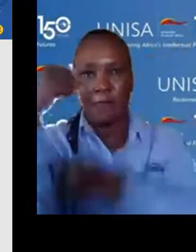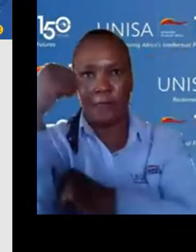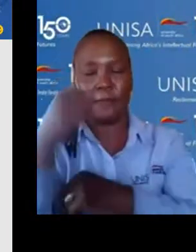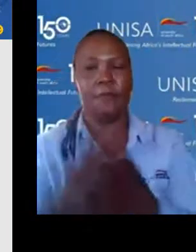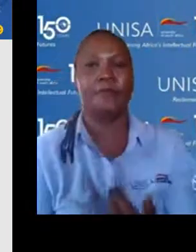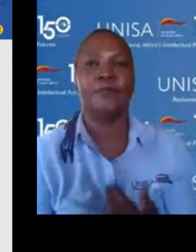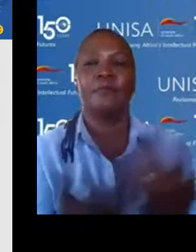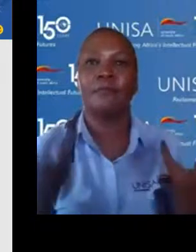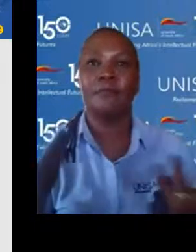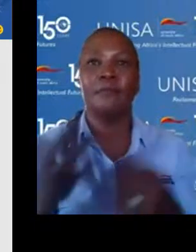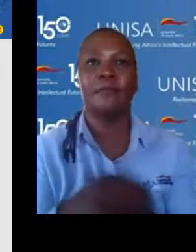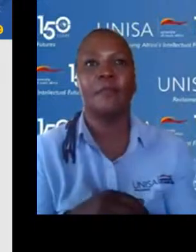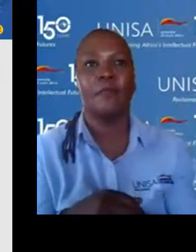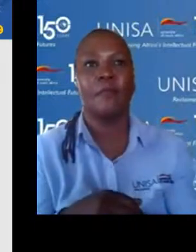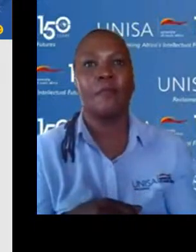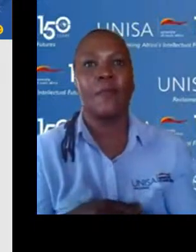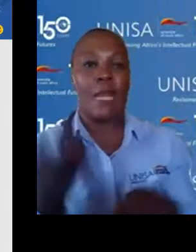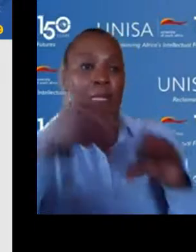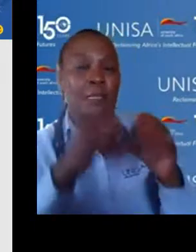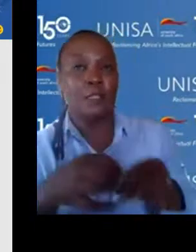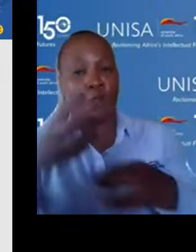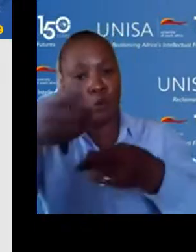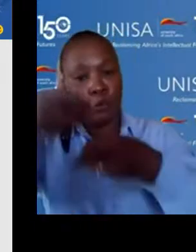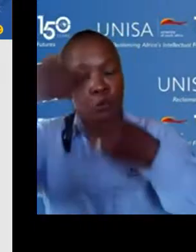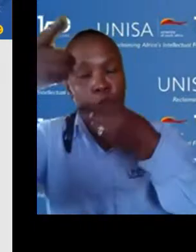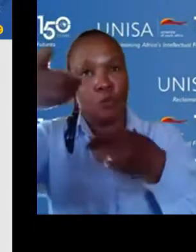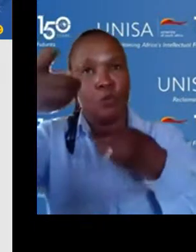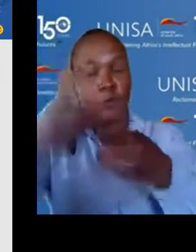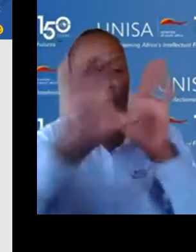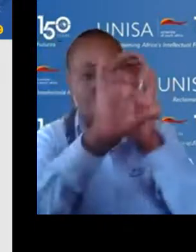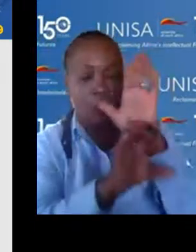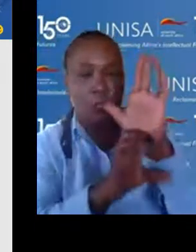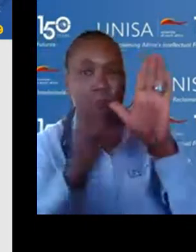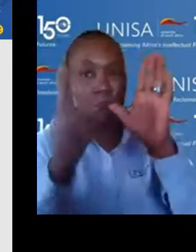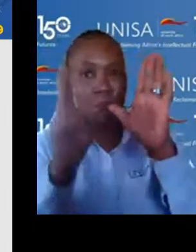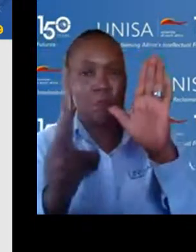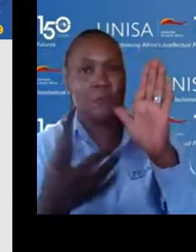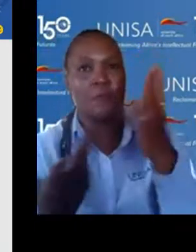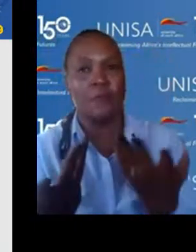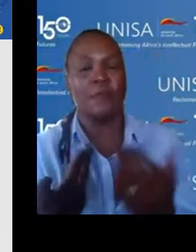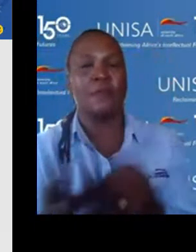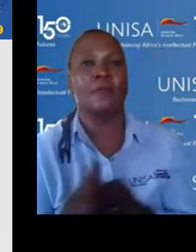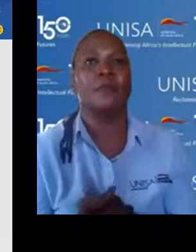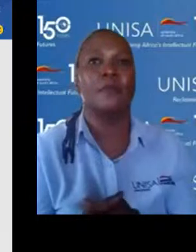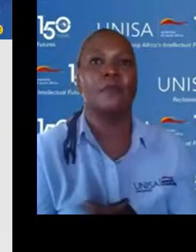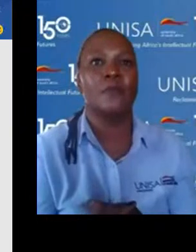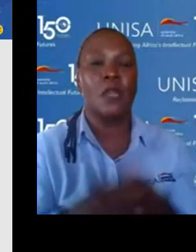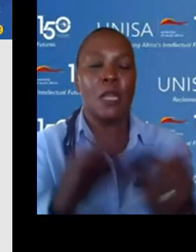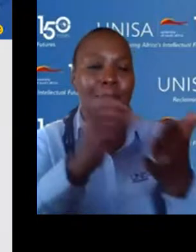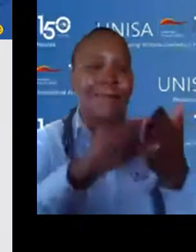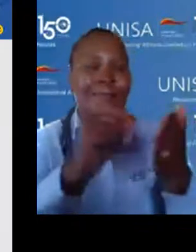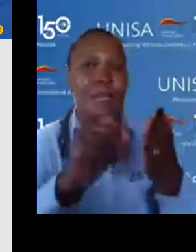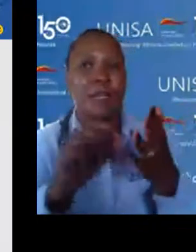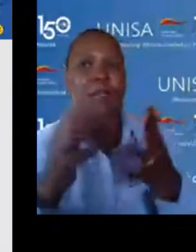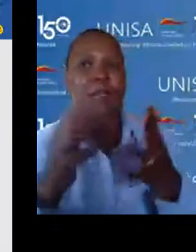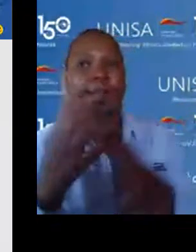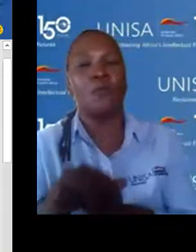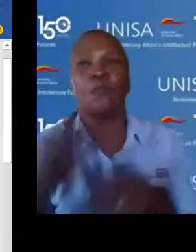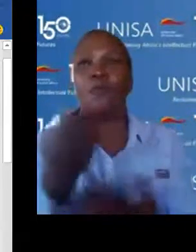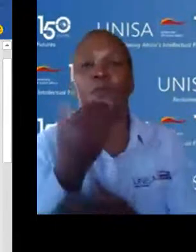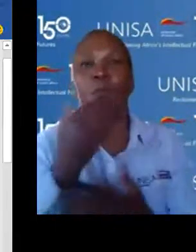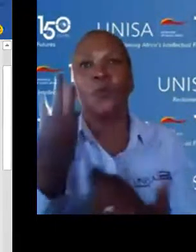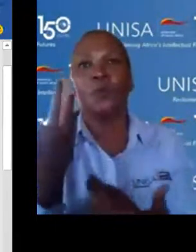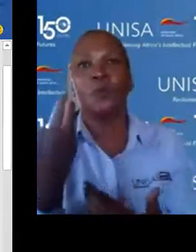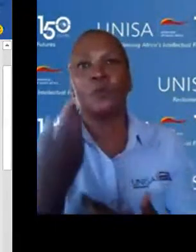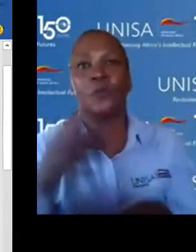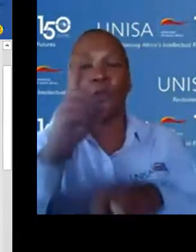The concept document and the constitution was then signed off by the then Dr.